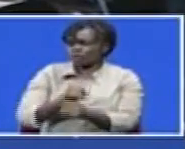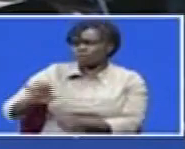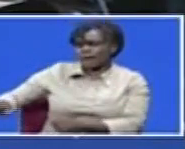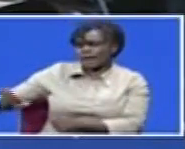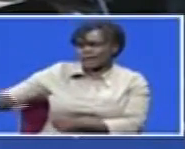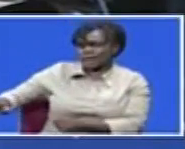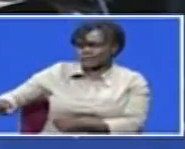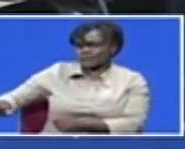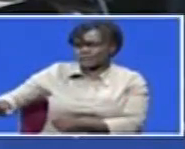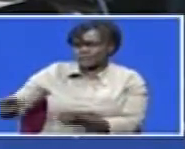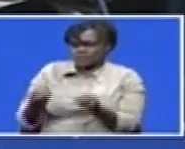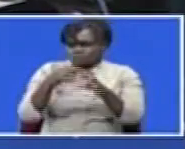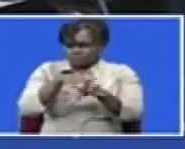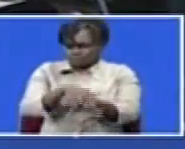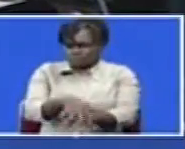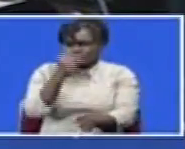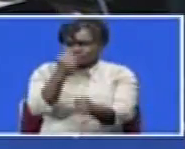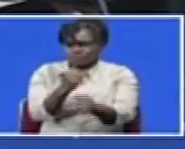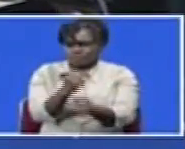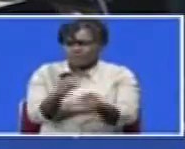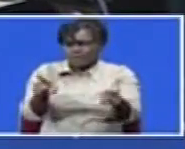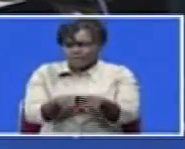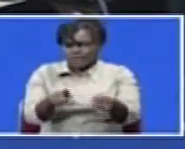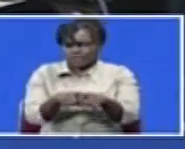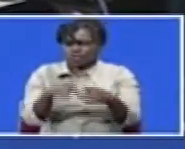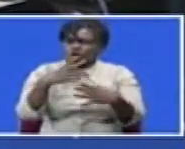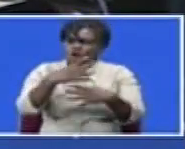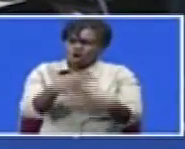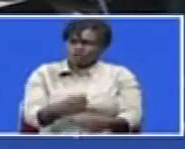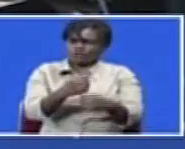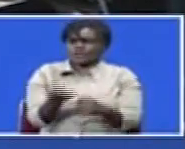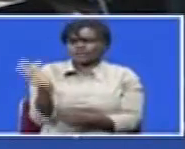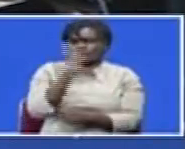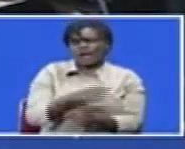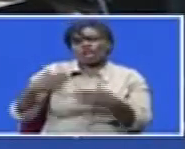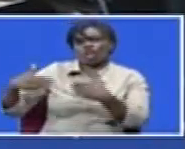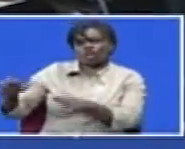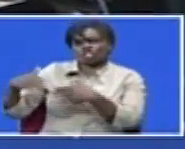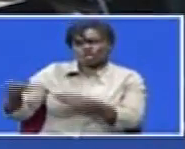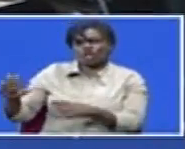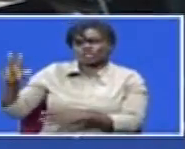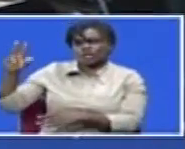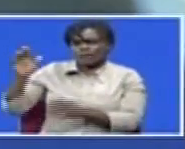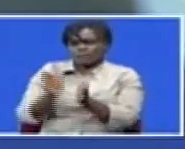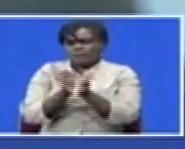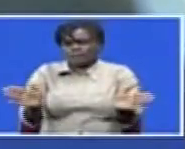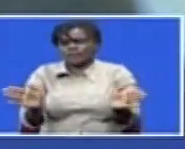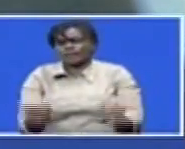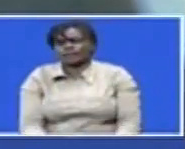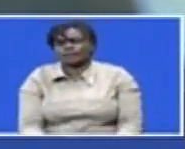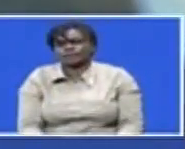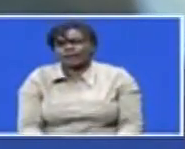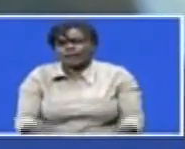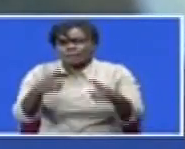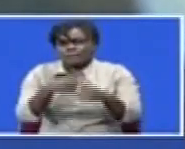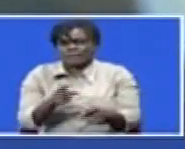done in streamlining operations and regaining the confidence that has been lost in the eyes of the public. But